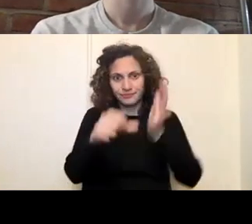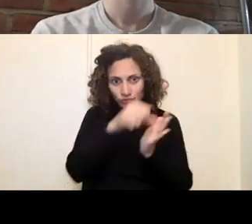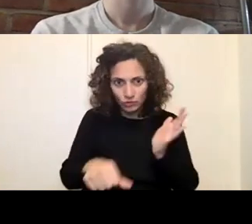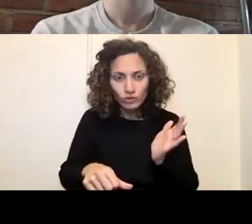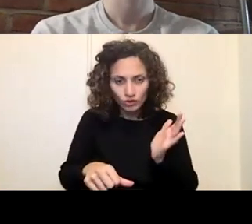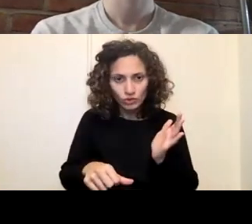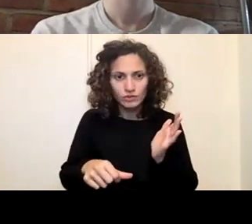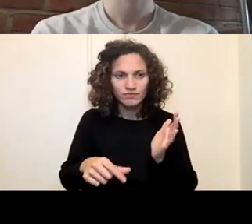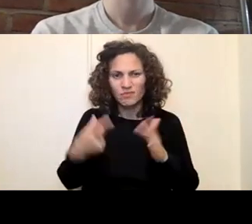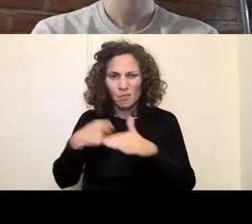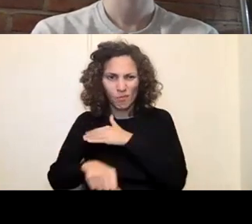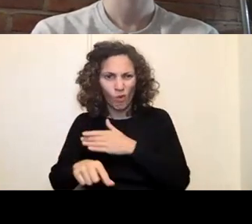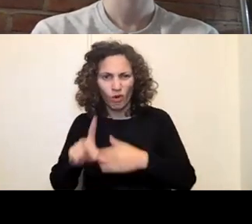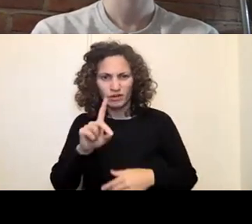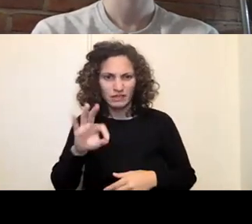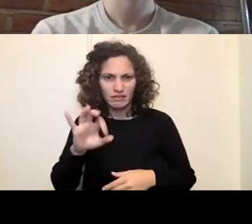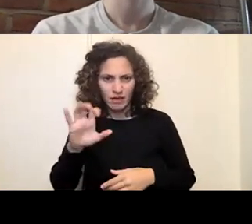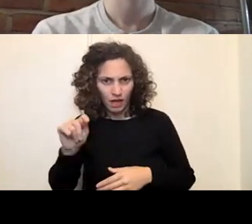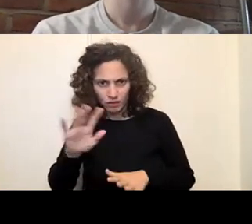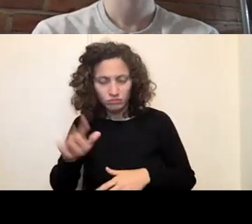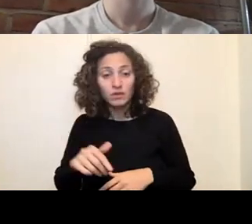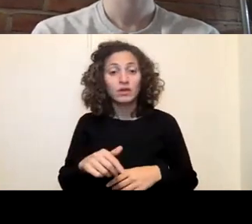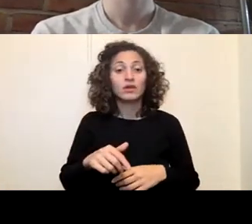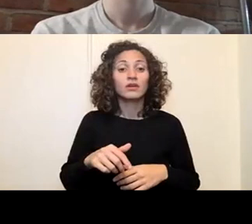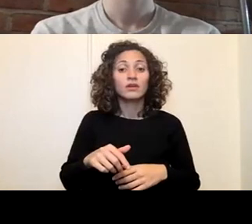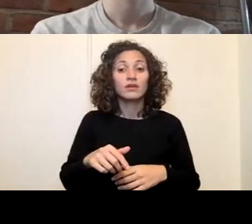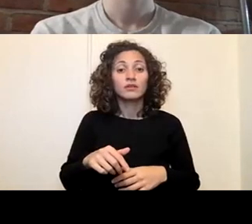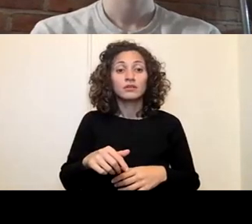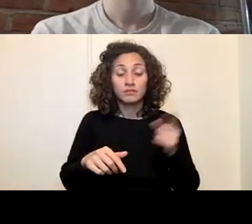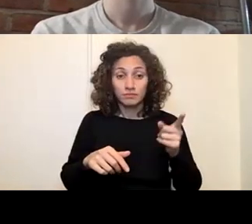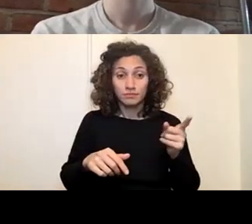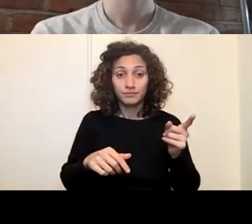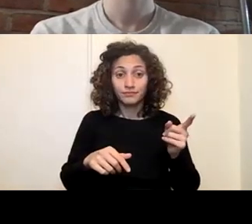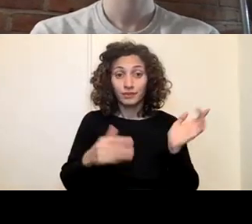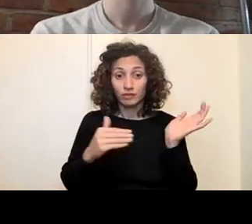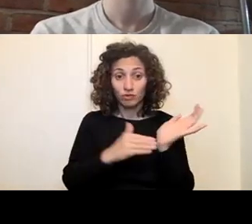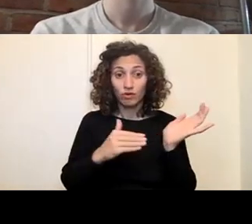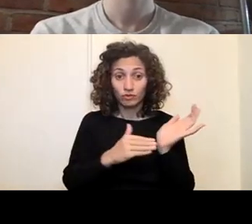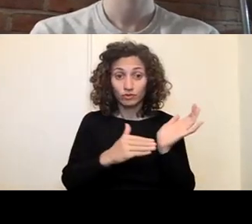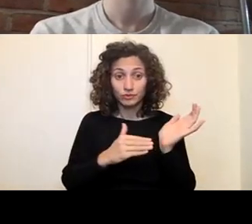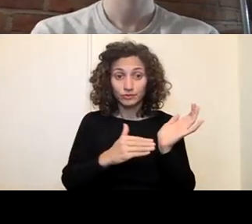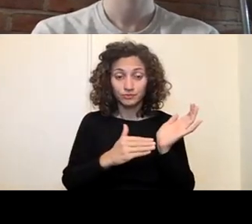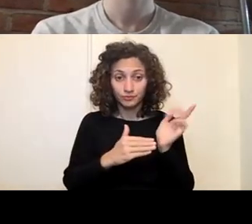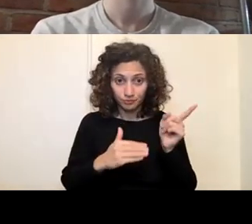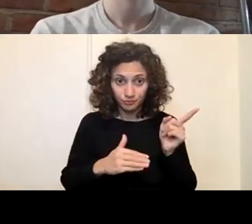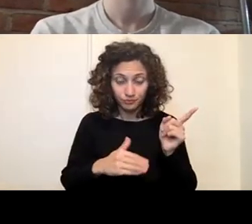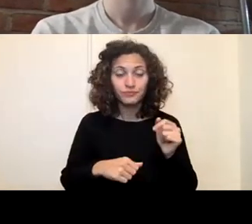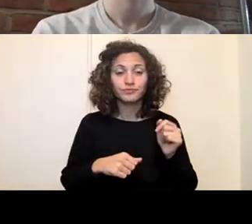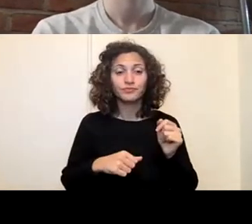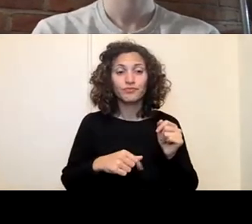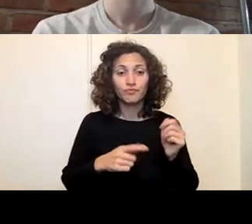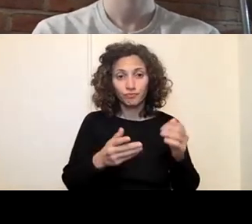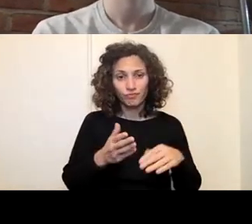I had a doctor the doctor that was admitting me into the rehabilitation